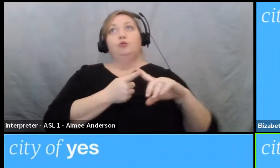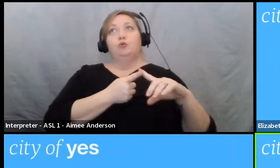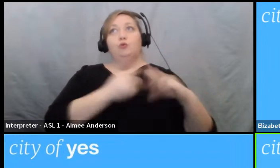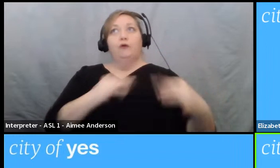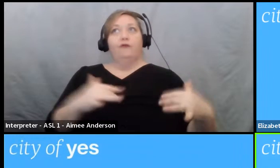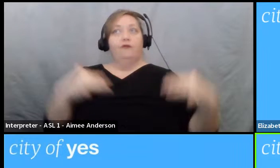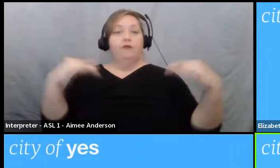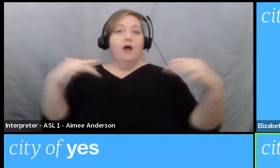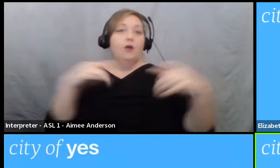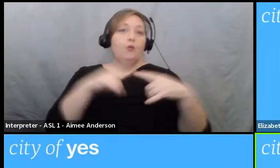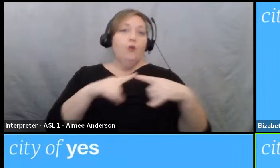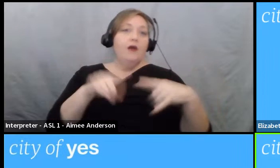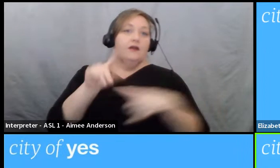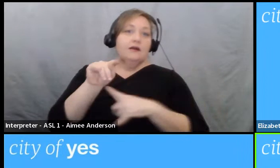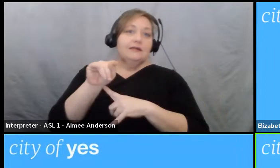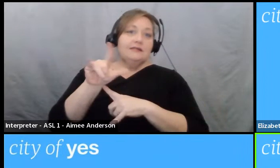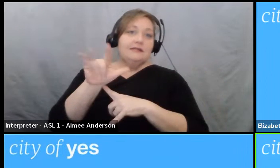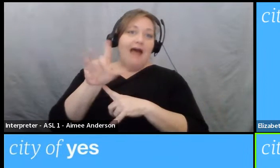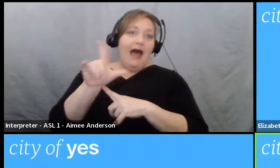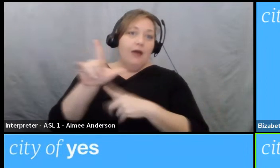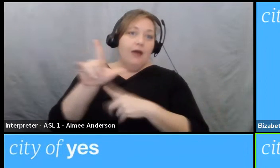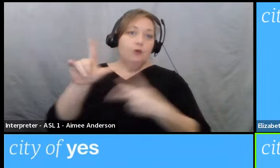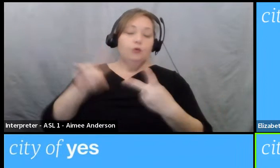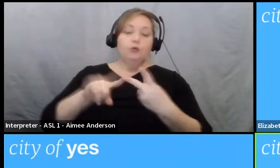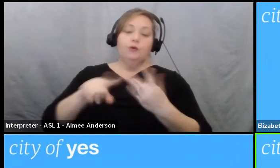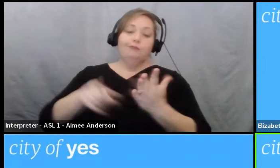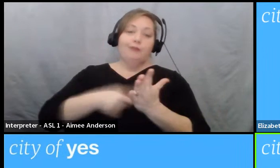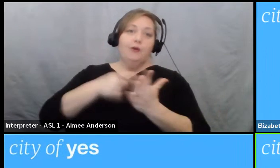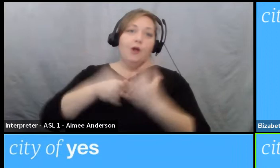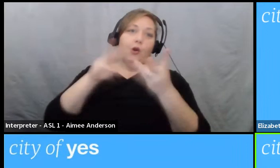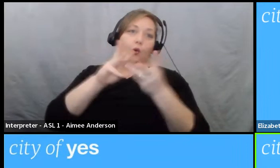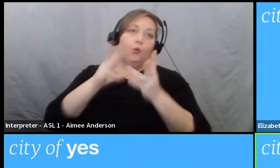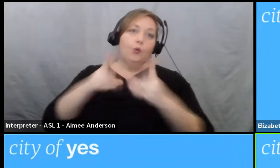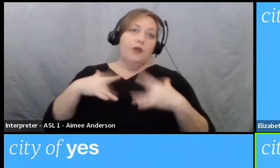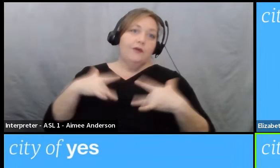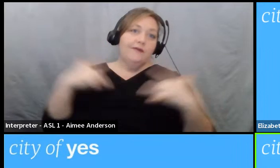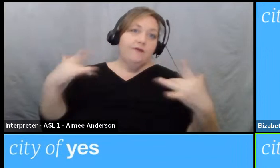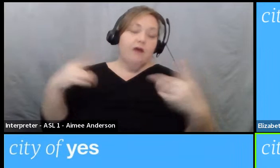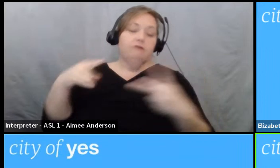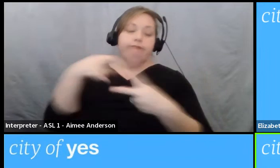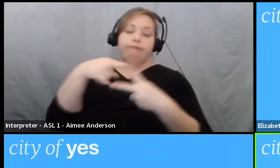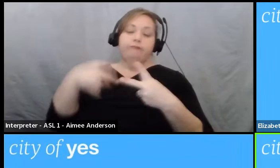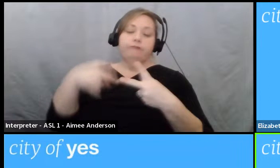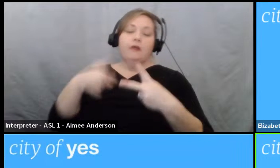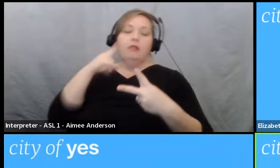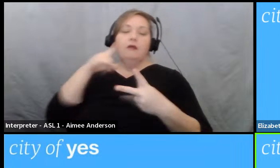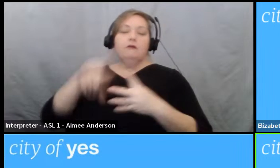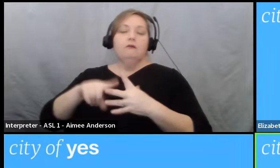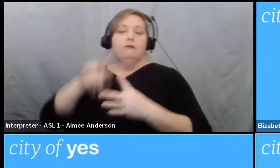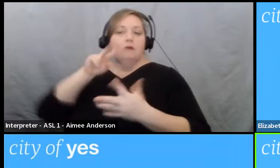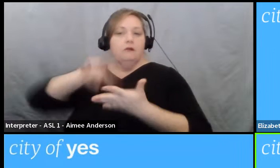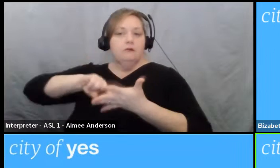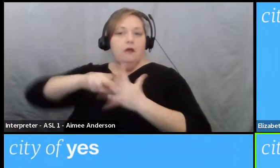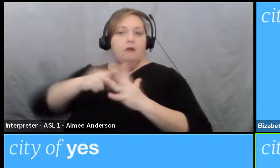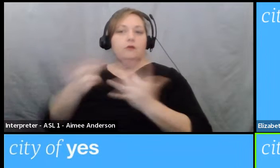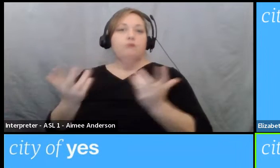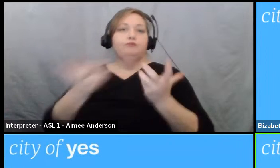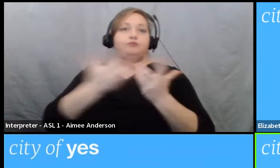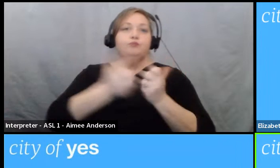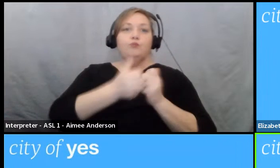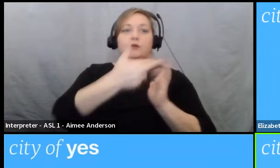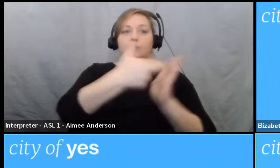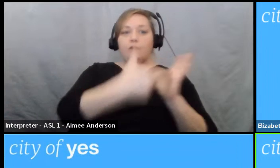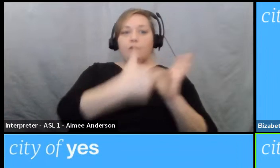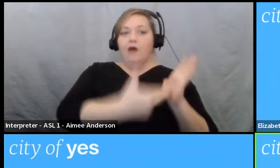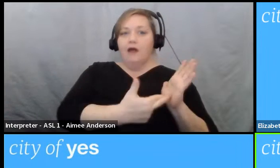flooding, whether tidal or whether periodic weather events. This is intended to work with those regulations and doesn't do anything